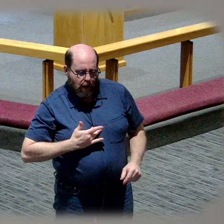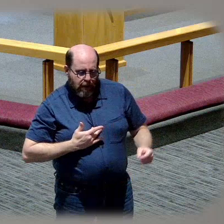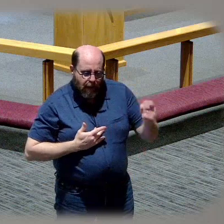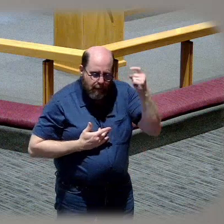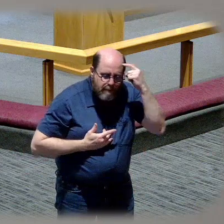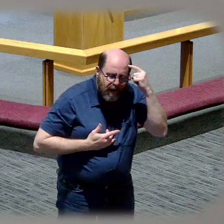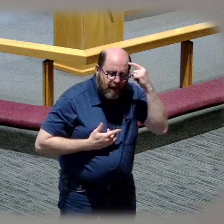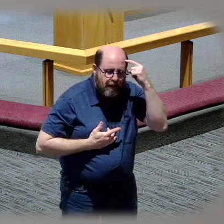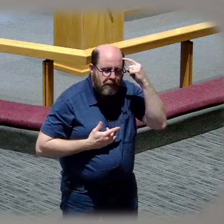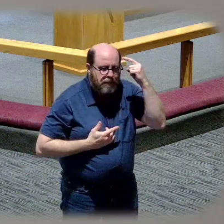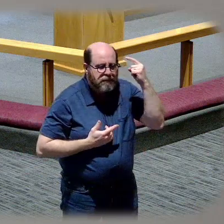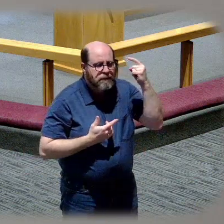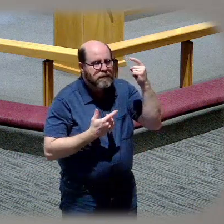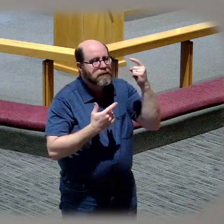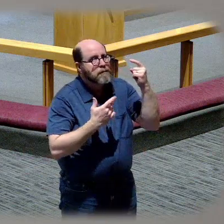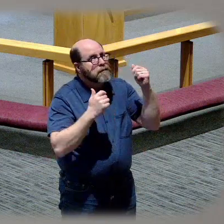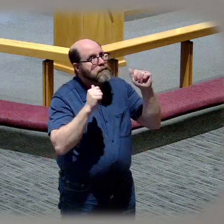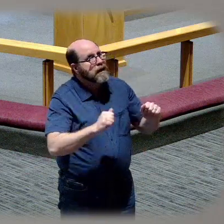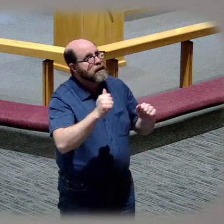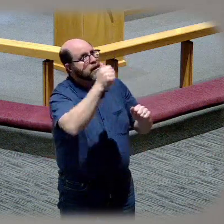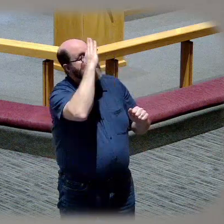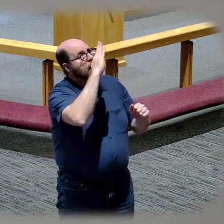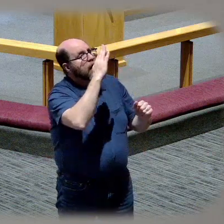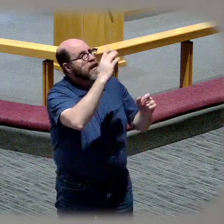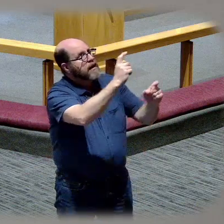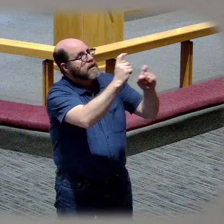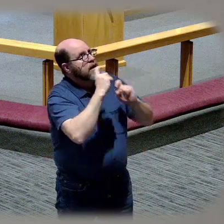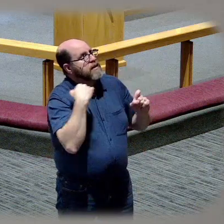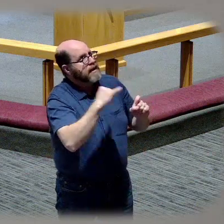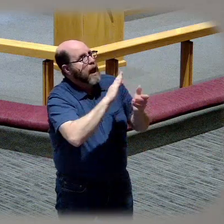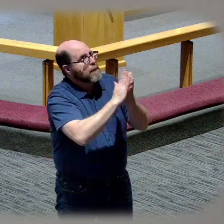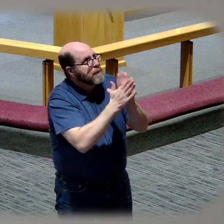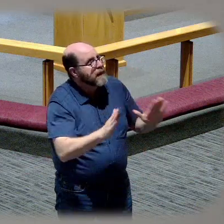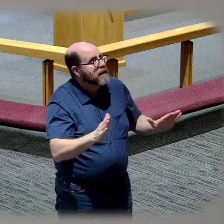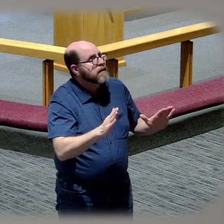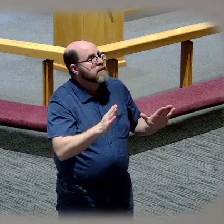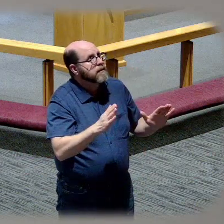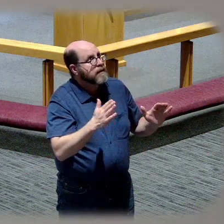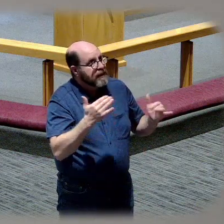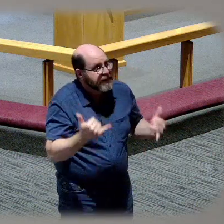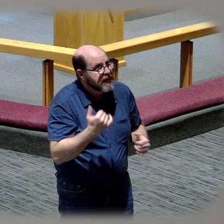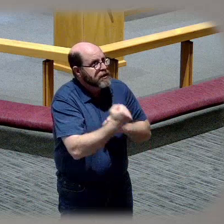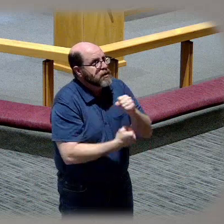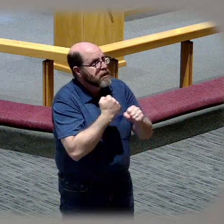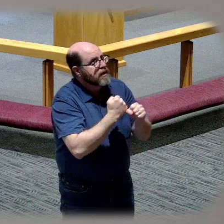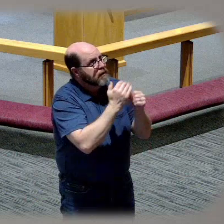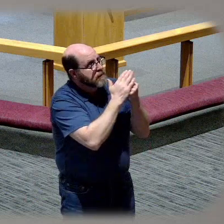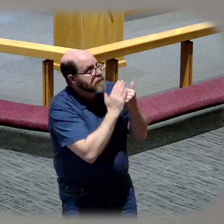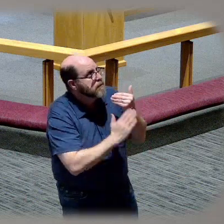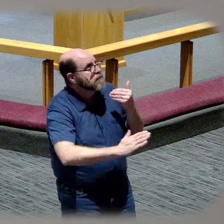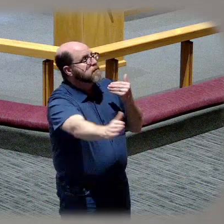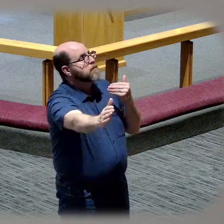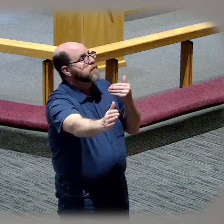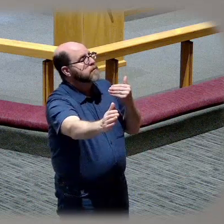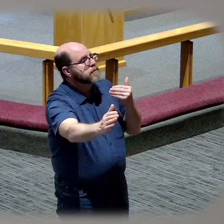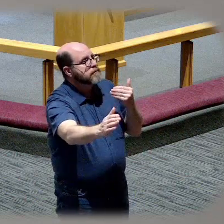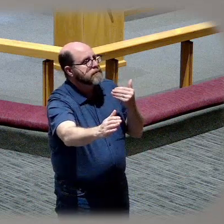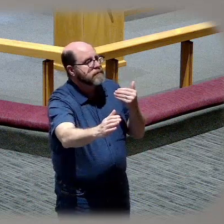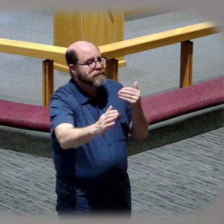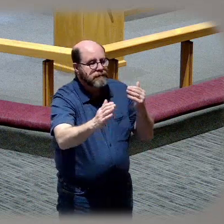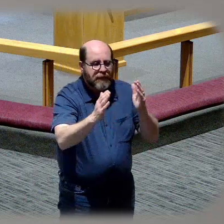return. May God grant it in this new year. And in every year moving forward.